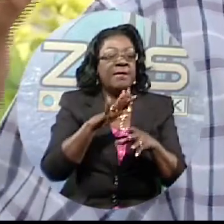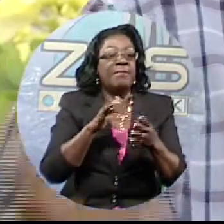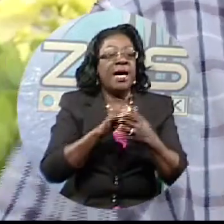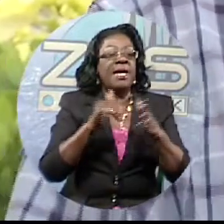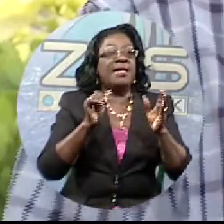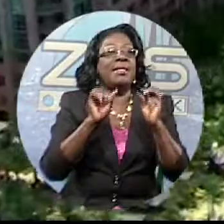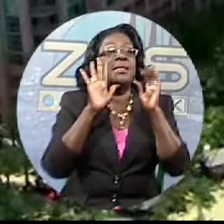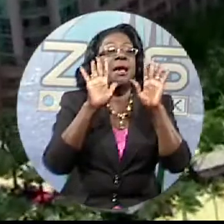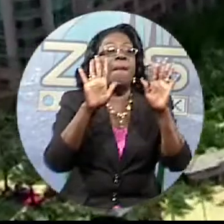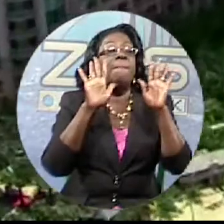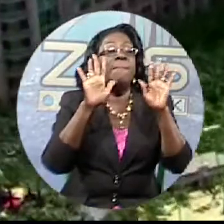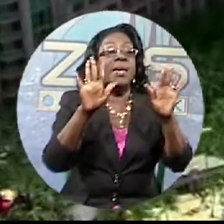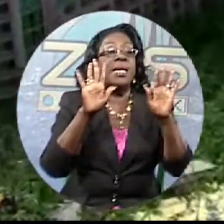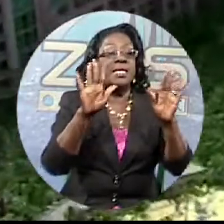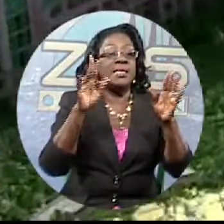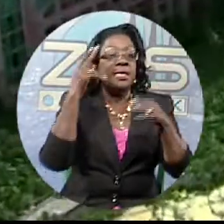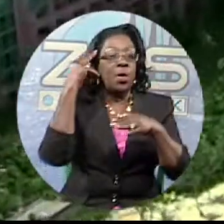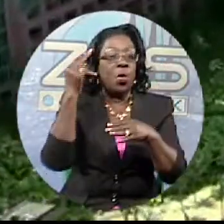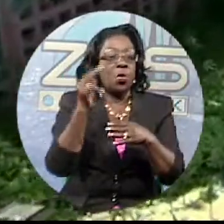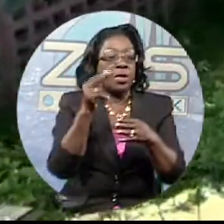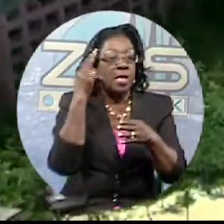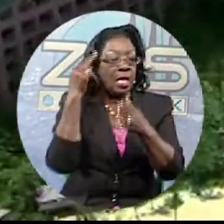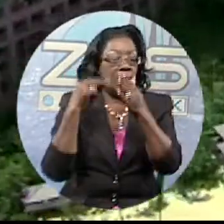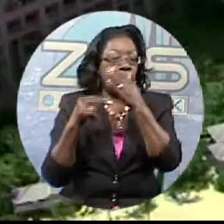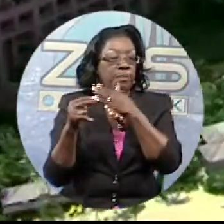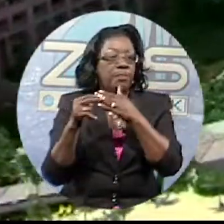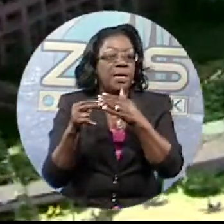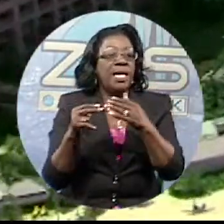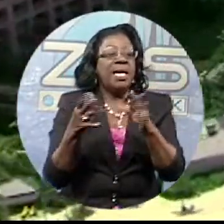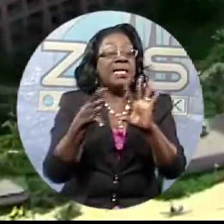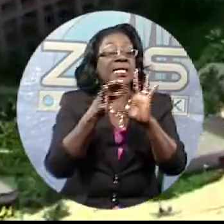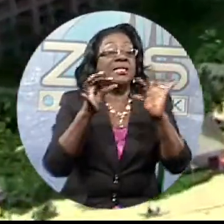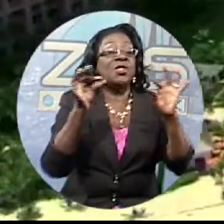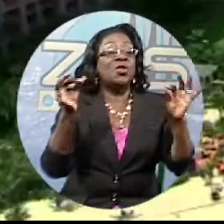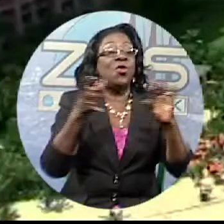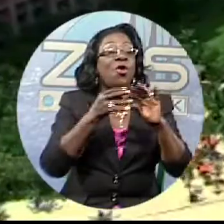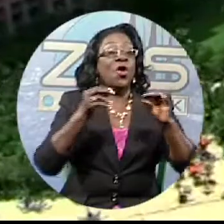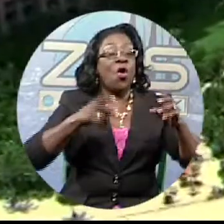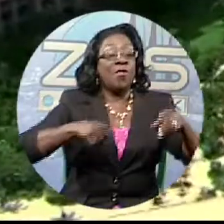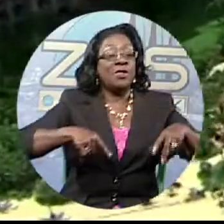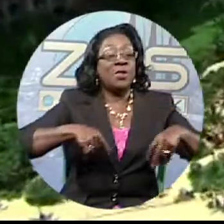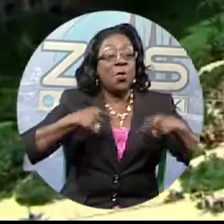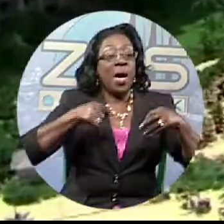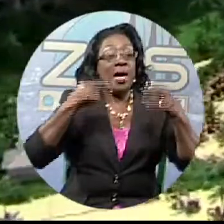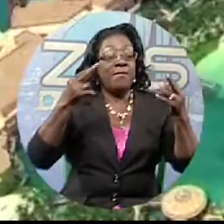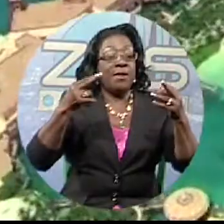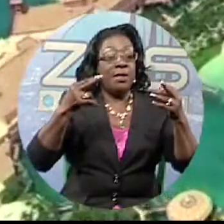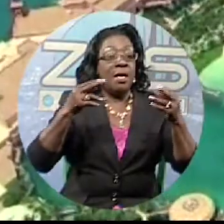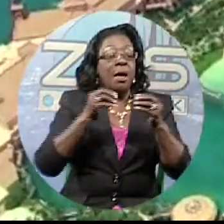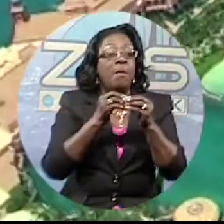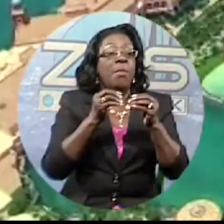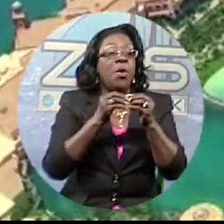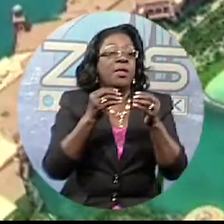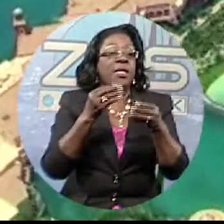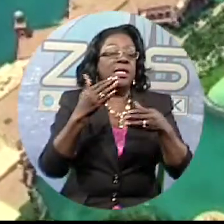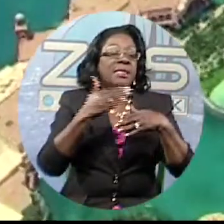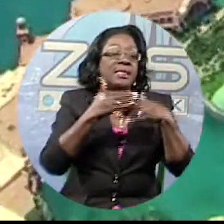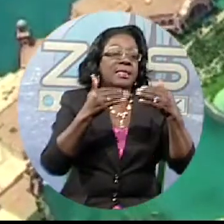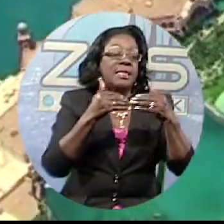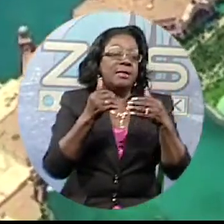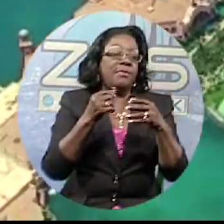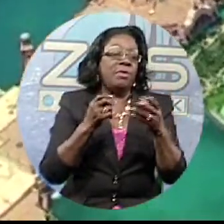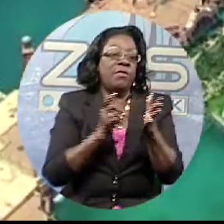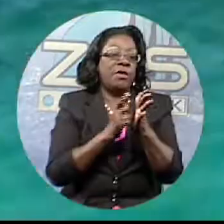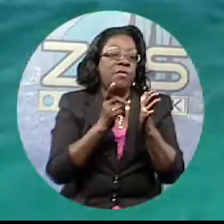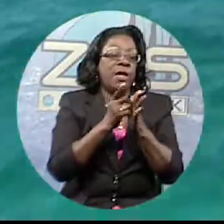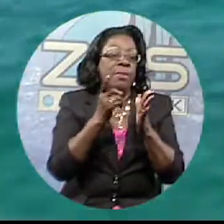world, as we call it. This property, though, has a story of survival of its own. More than the successive phases of development, which stretch from